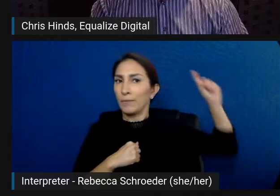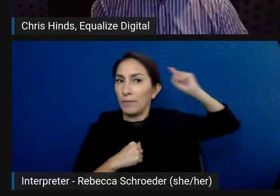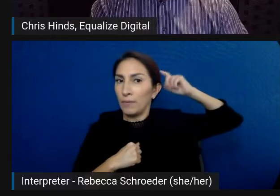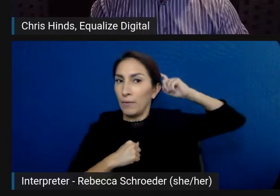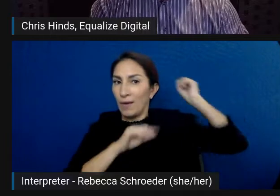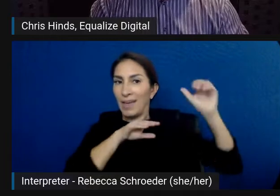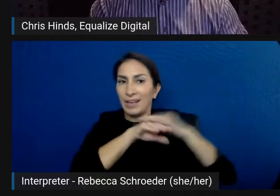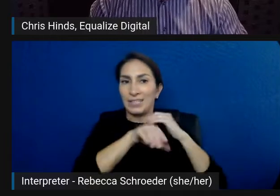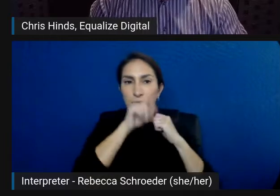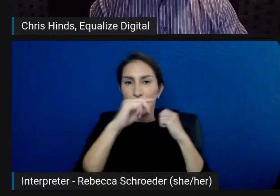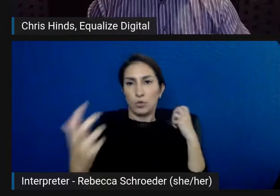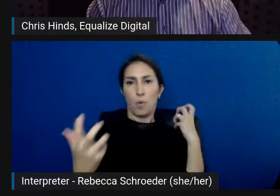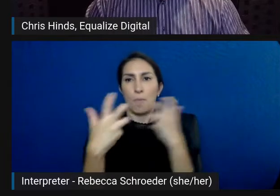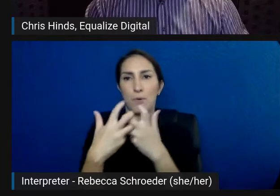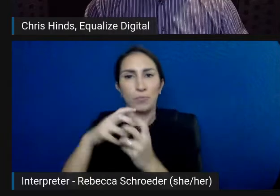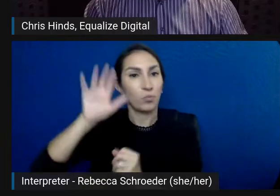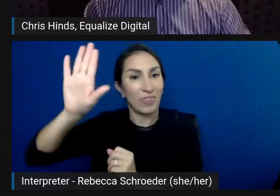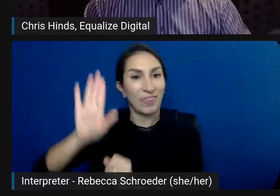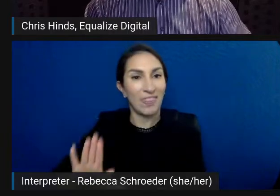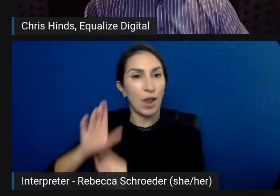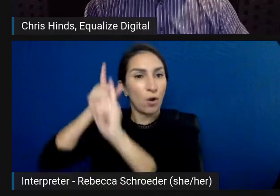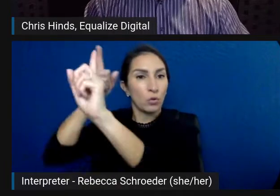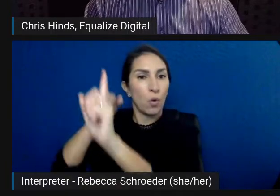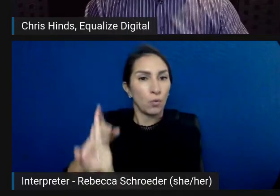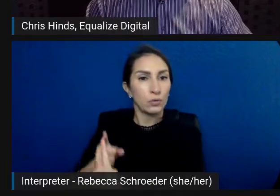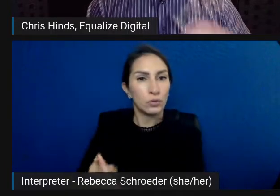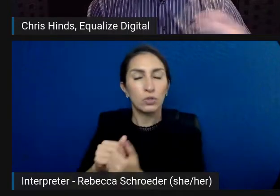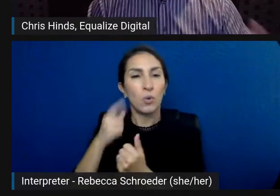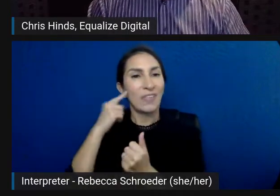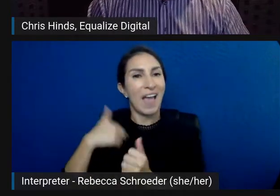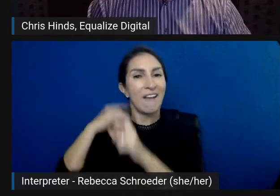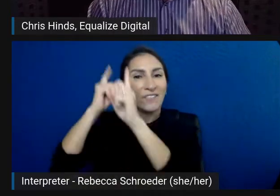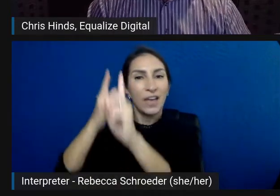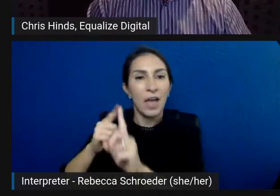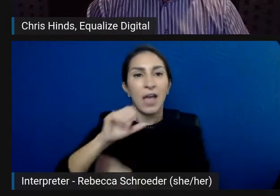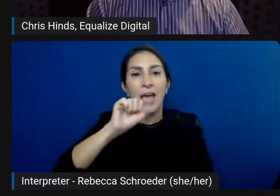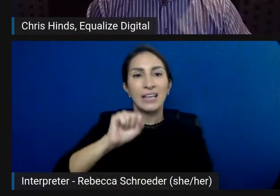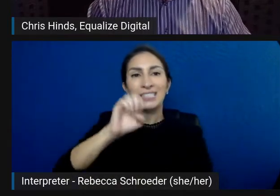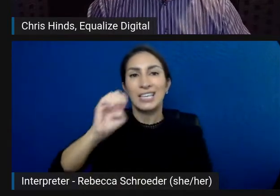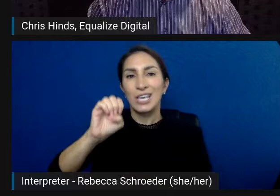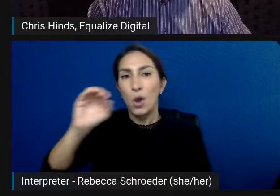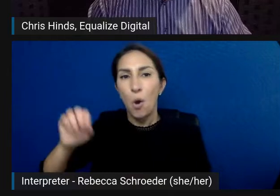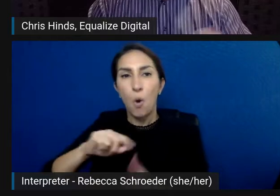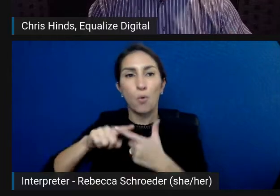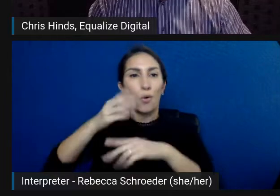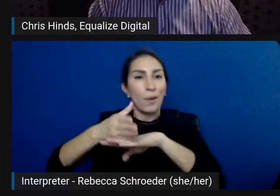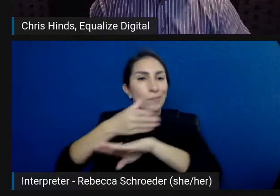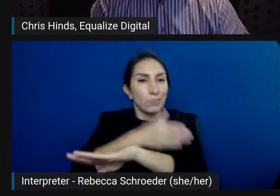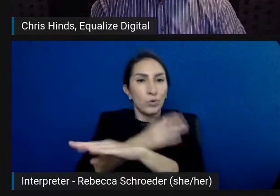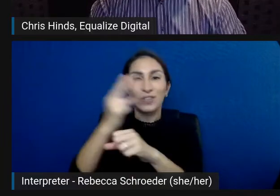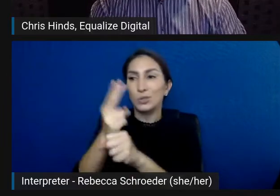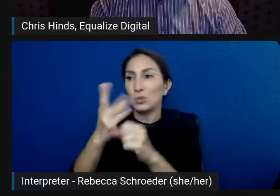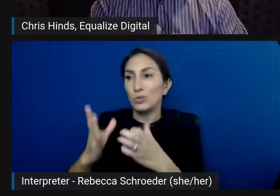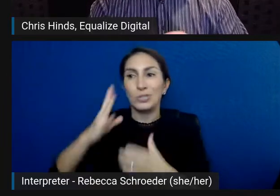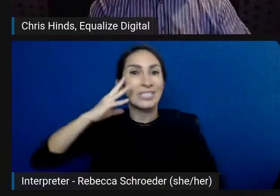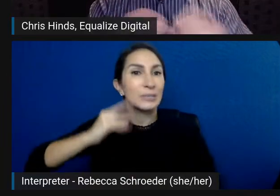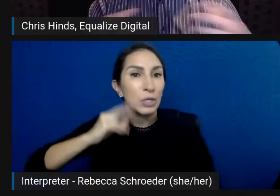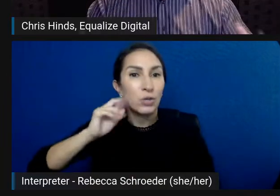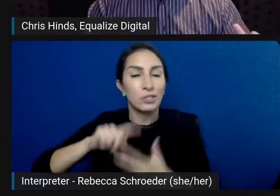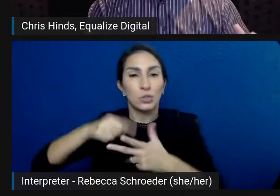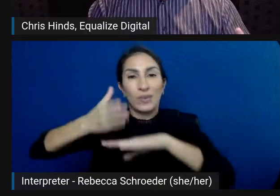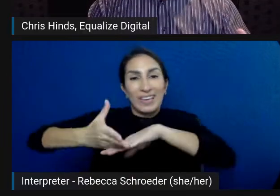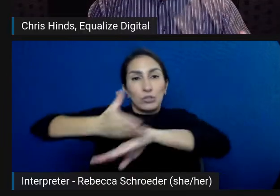own words, right? So if they have objectives that are around SEO, that are around improving their user experience, increasing conversions,